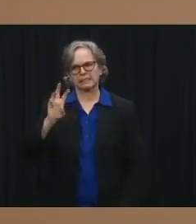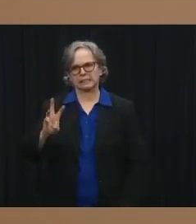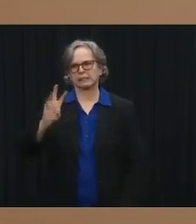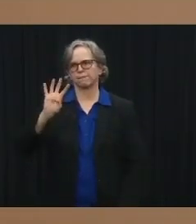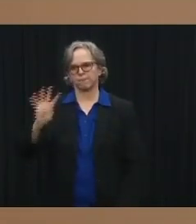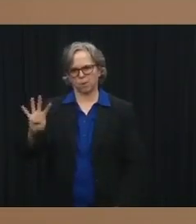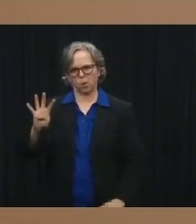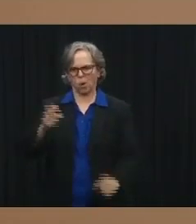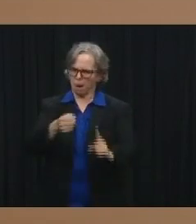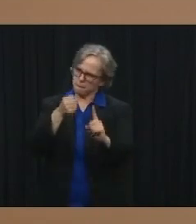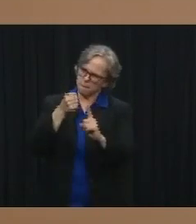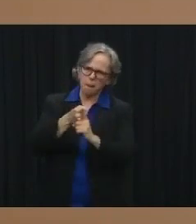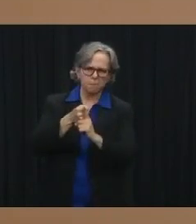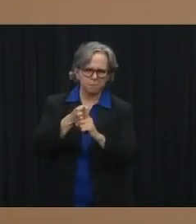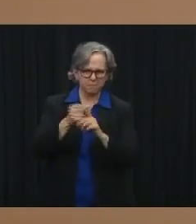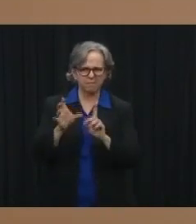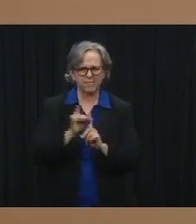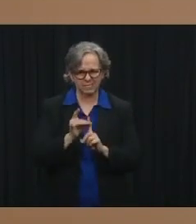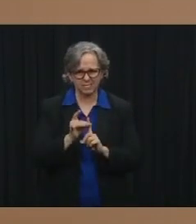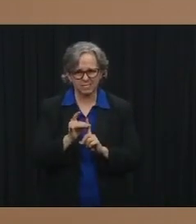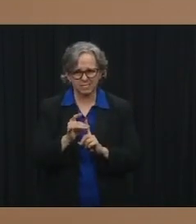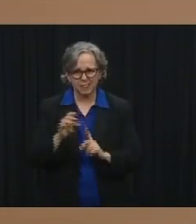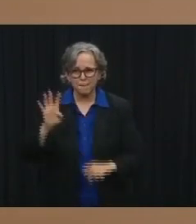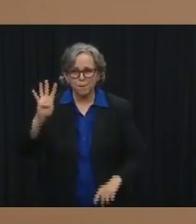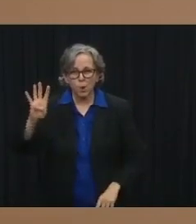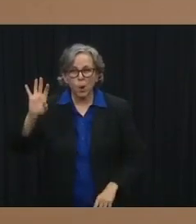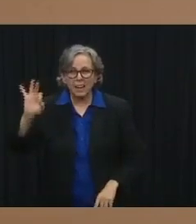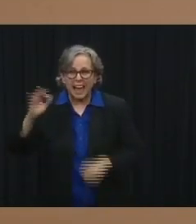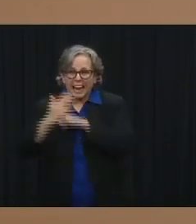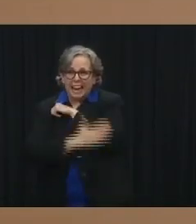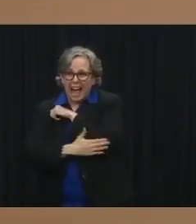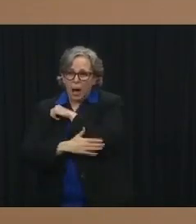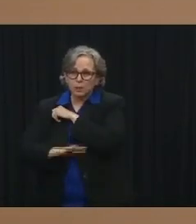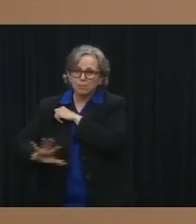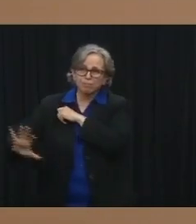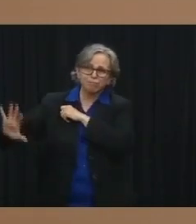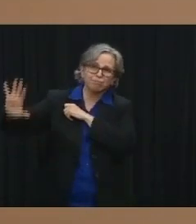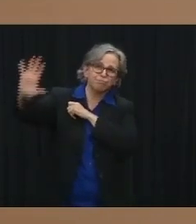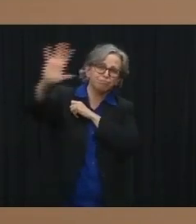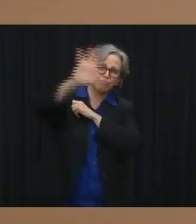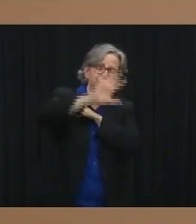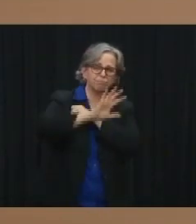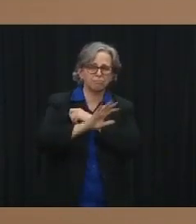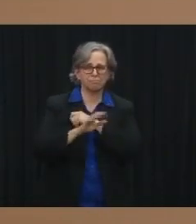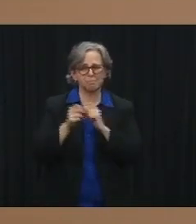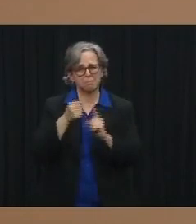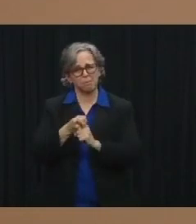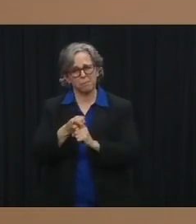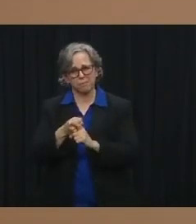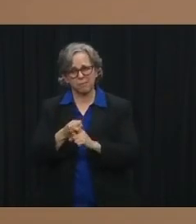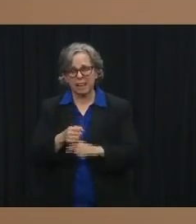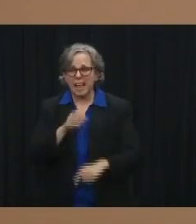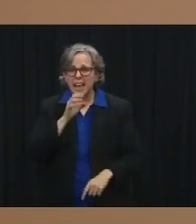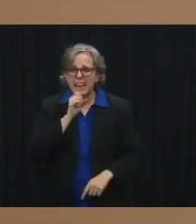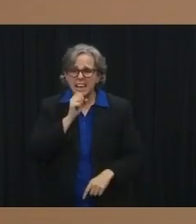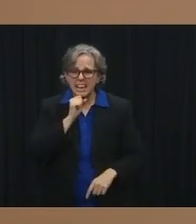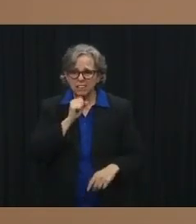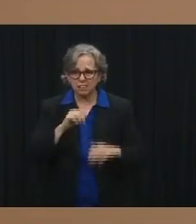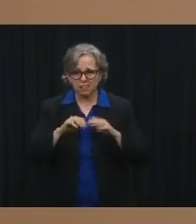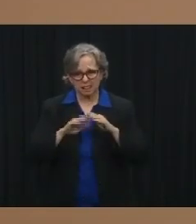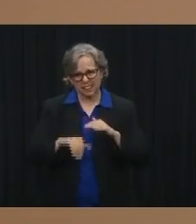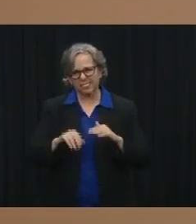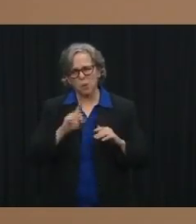those are in 49 counties. We have age range of less than 1 year of age